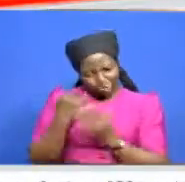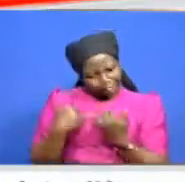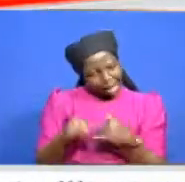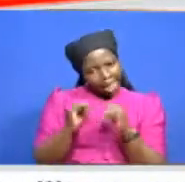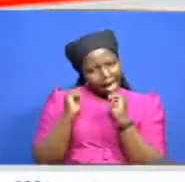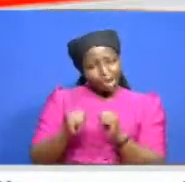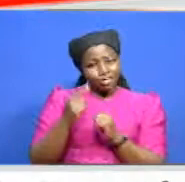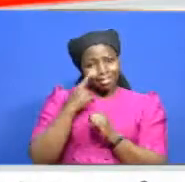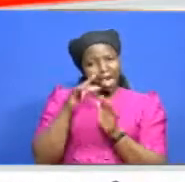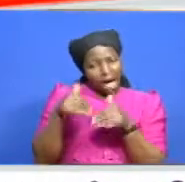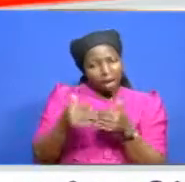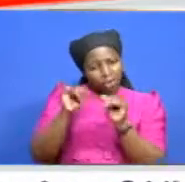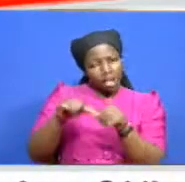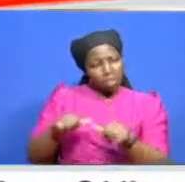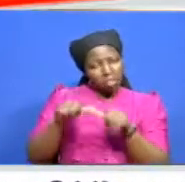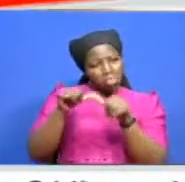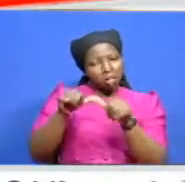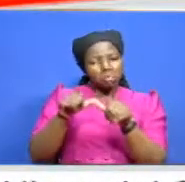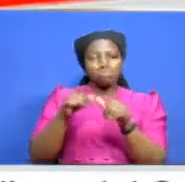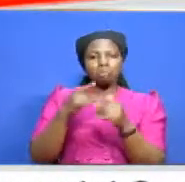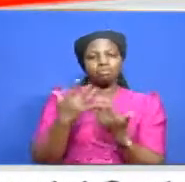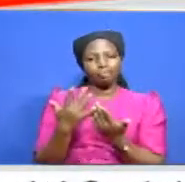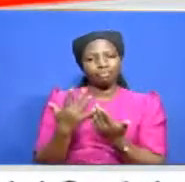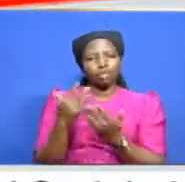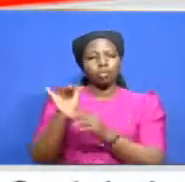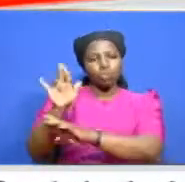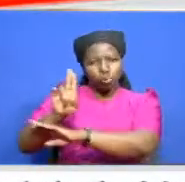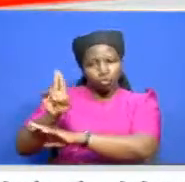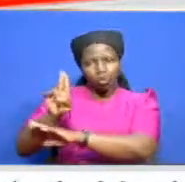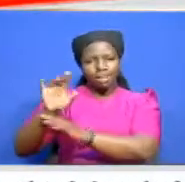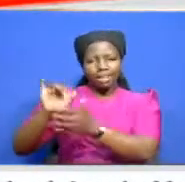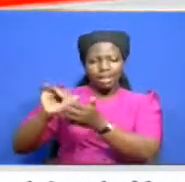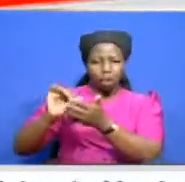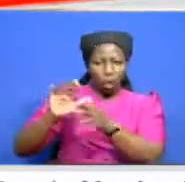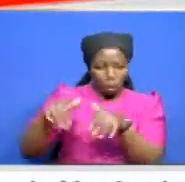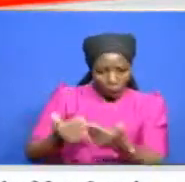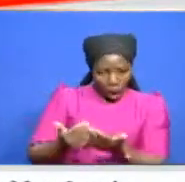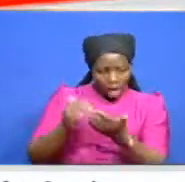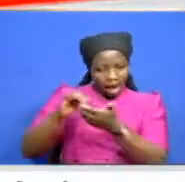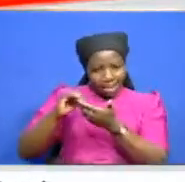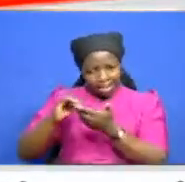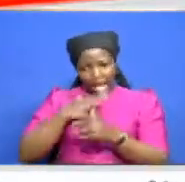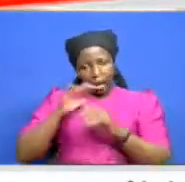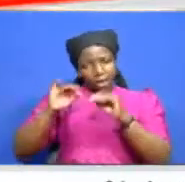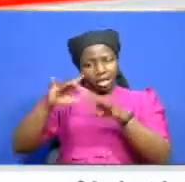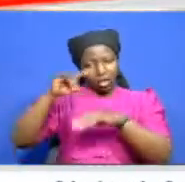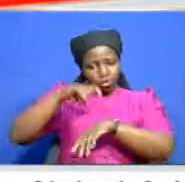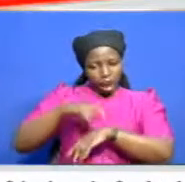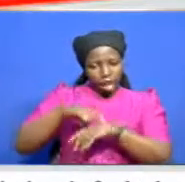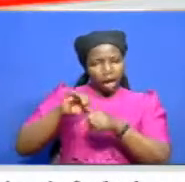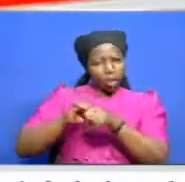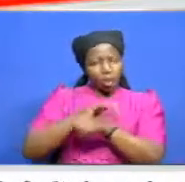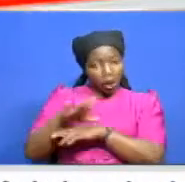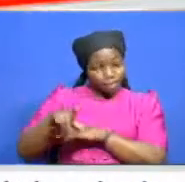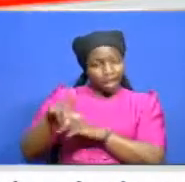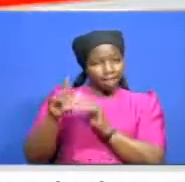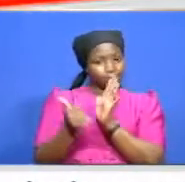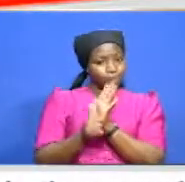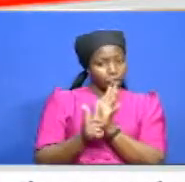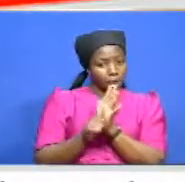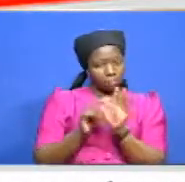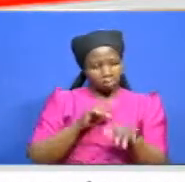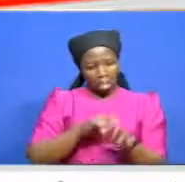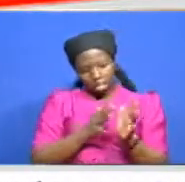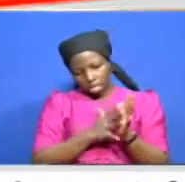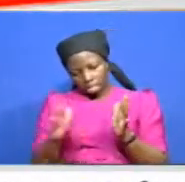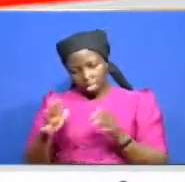can continuously engage our teachers during this period of medical crisis. And that's why we have said we are